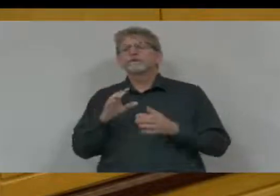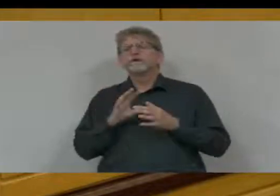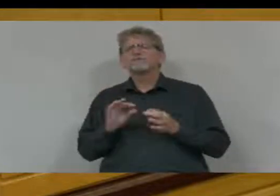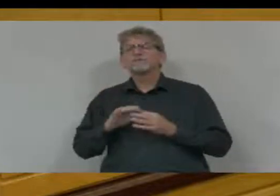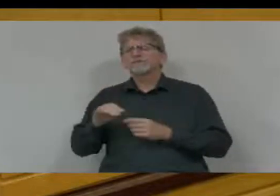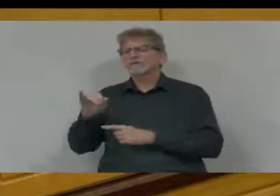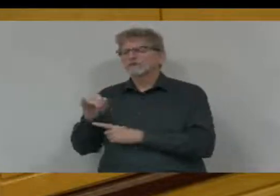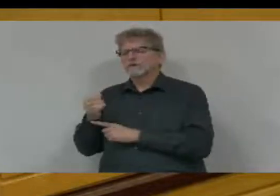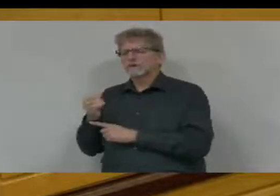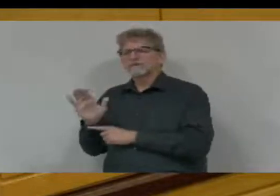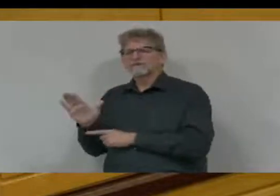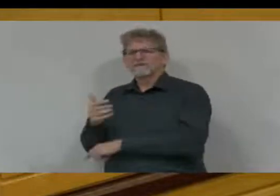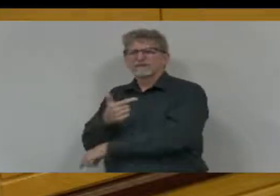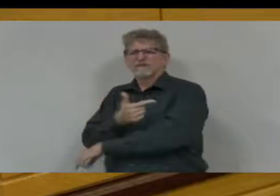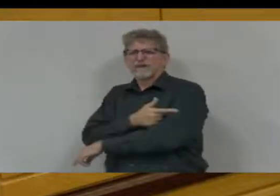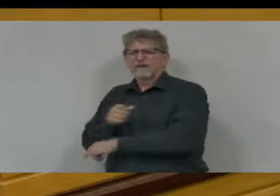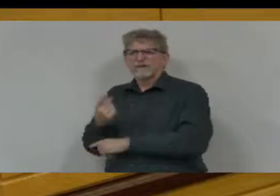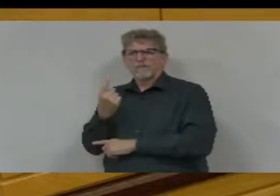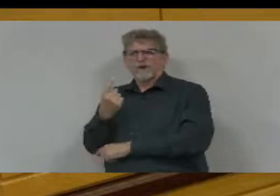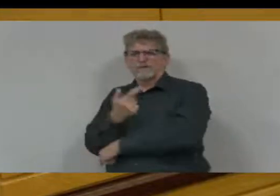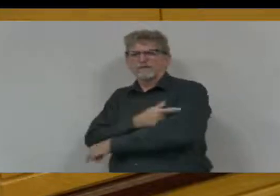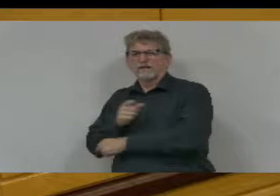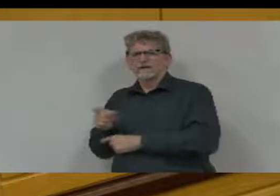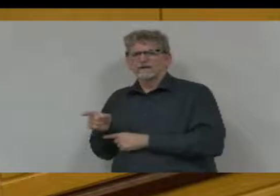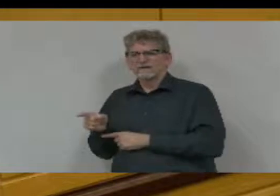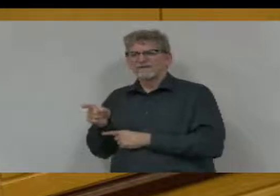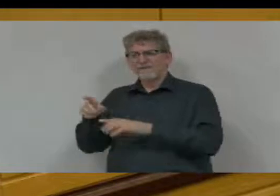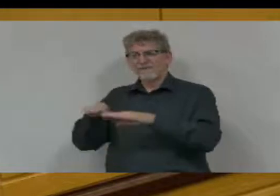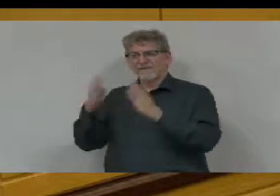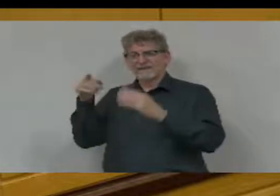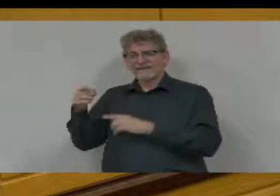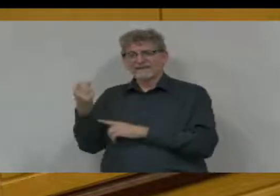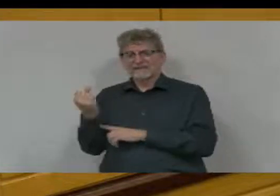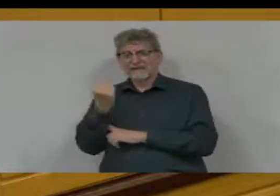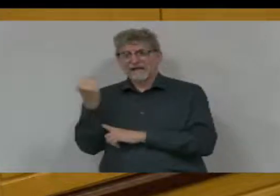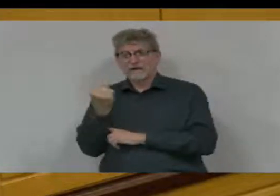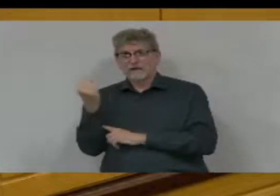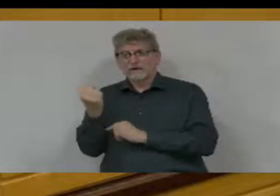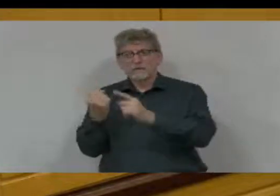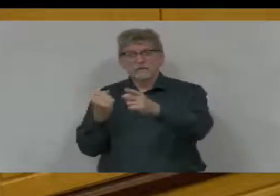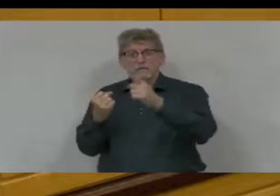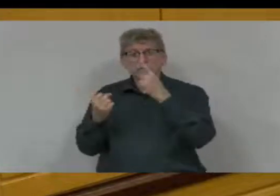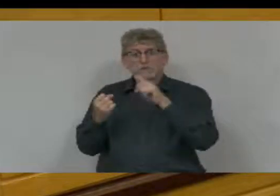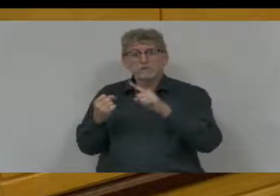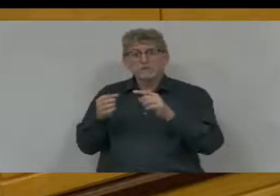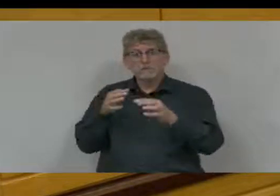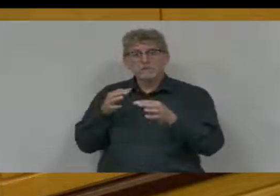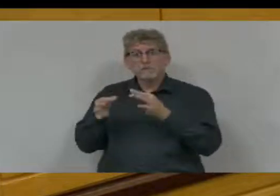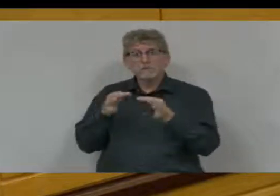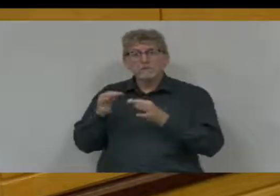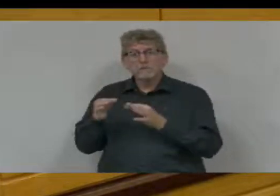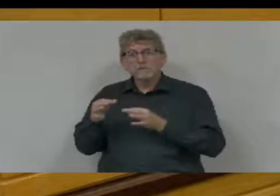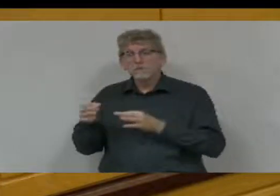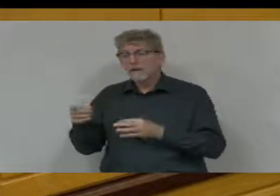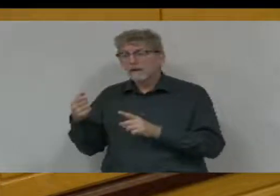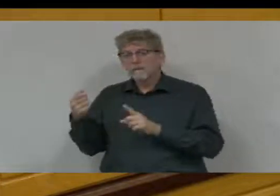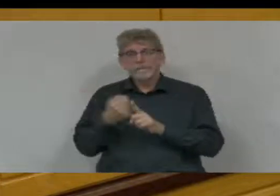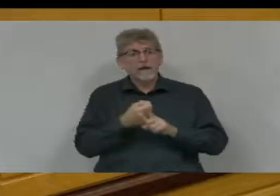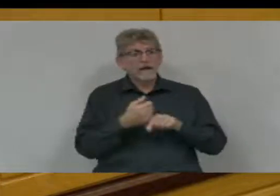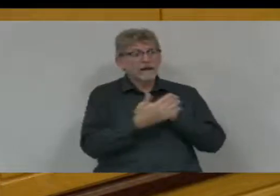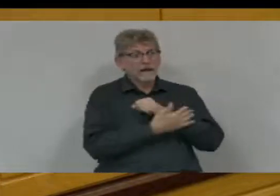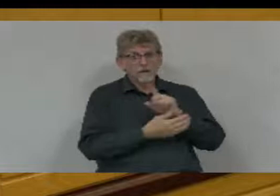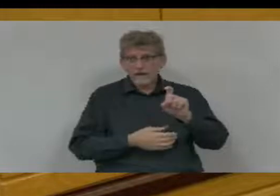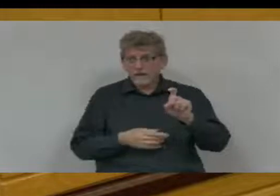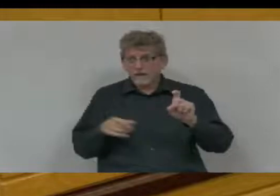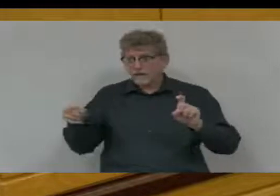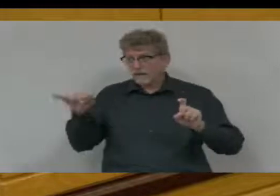Saturday, are you able to talk about the possible impact for the county if there's a possible disruption in the supply of Johnson & Johnson, since we